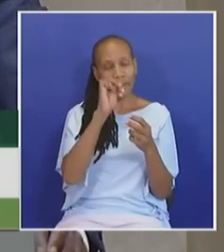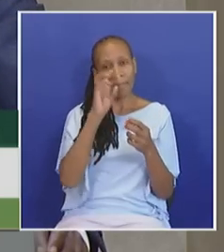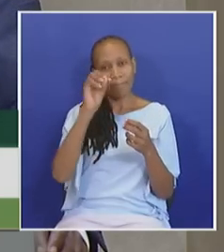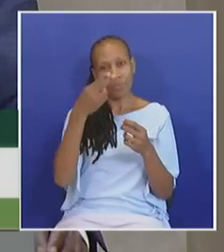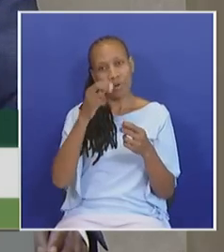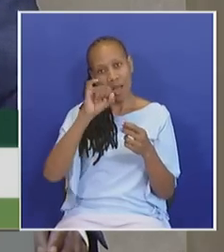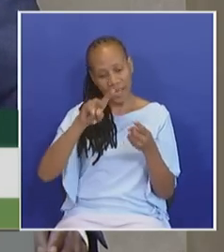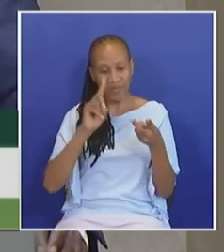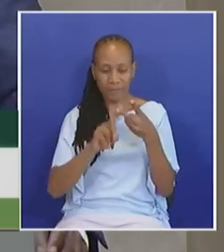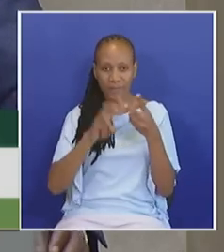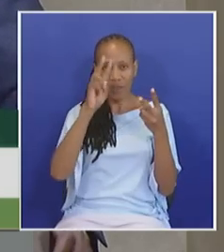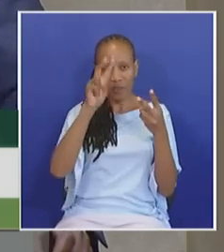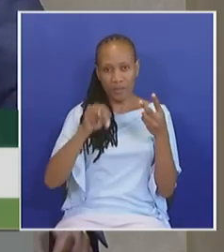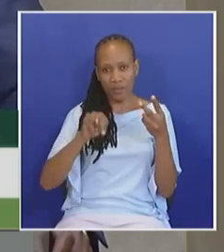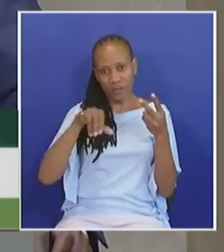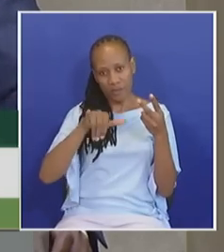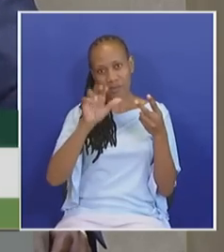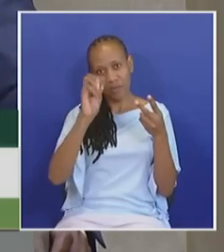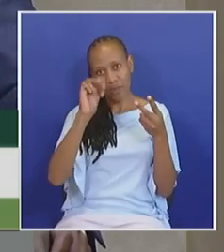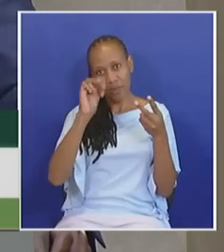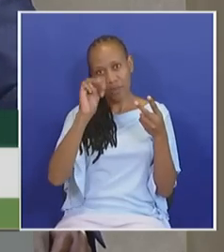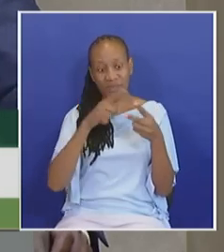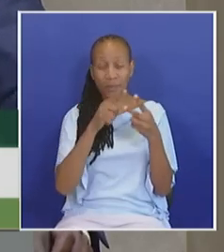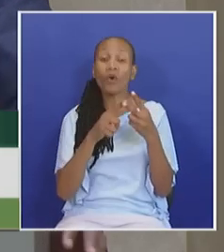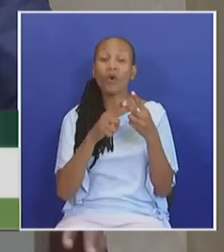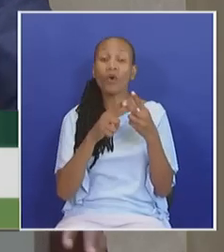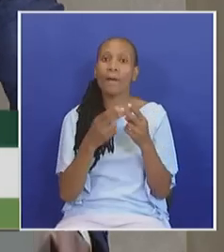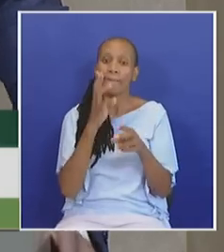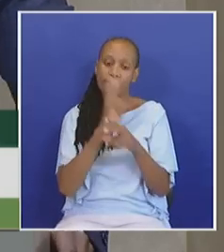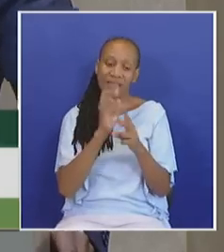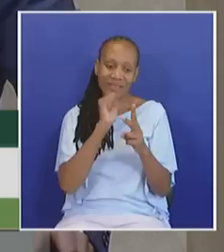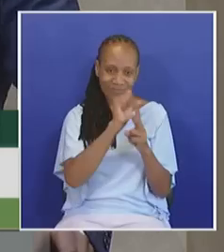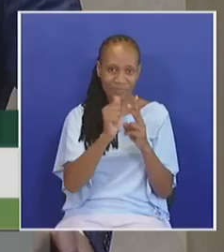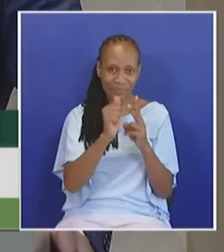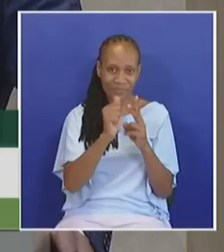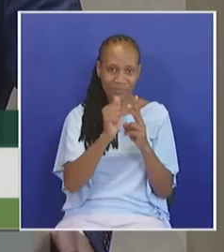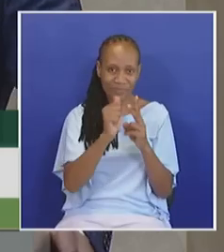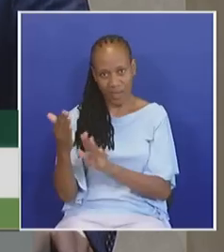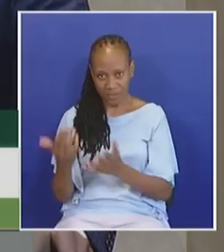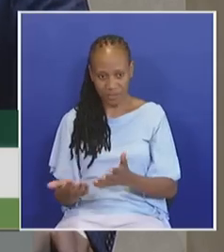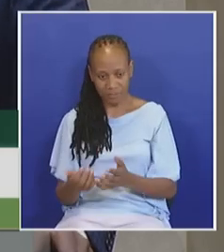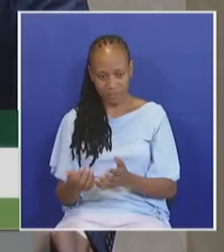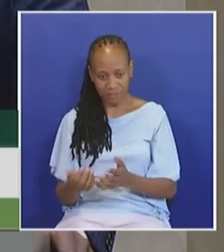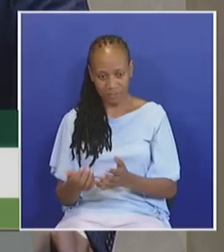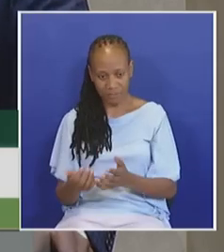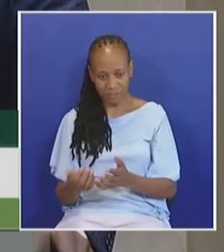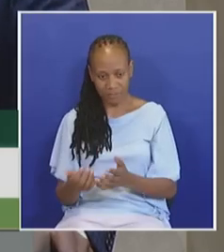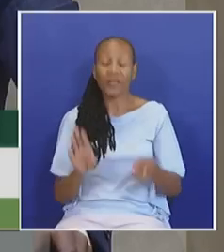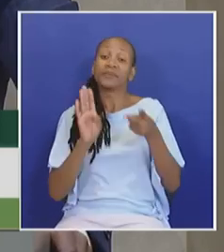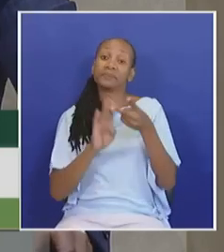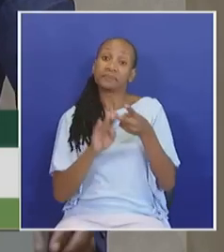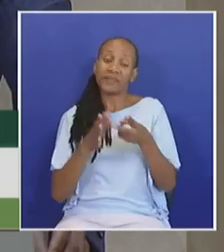Honorable Nyambi, who both lost their mothers in the past days. Allow me also to take this opportunity to congratulate